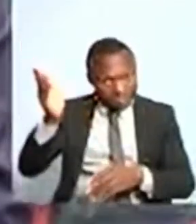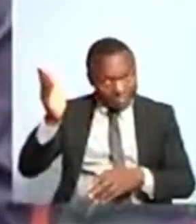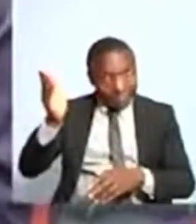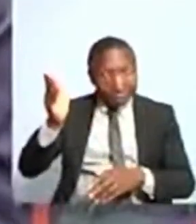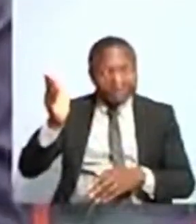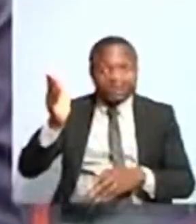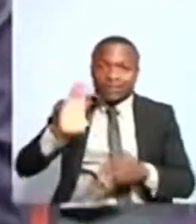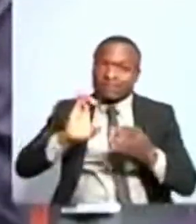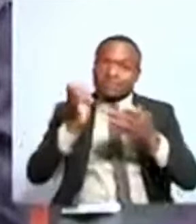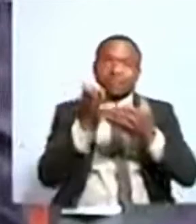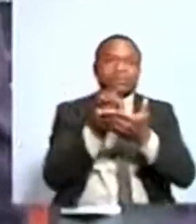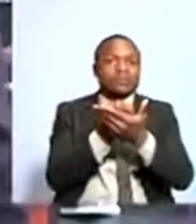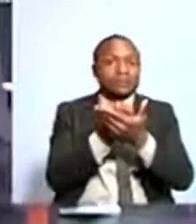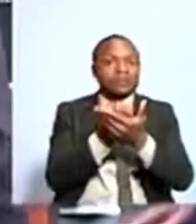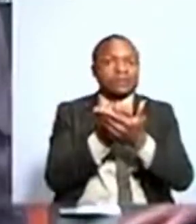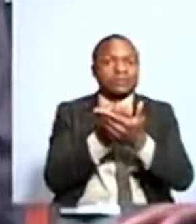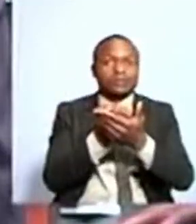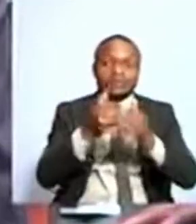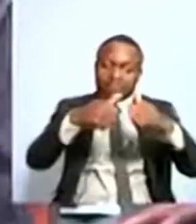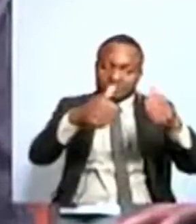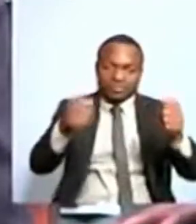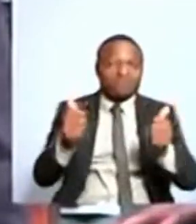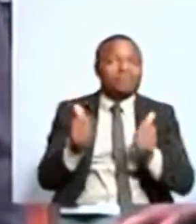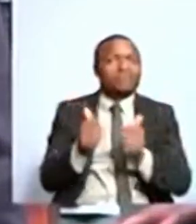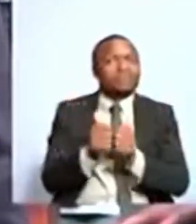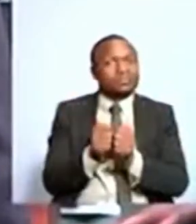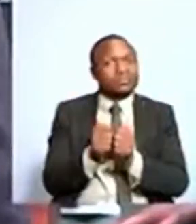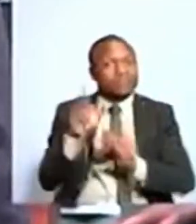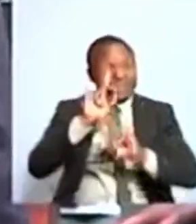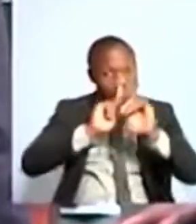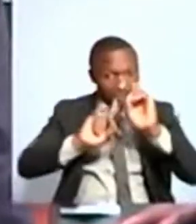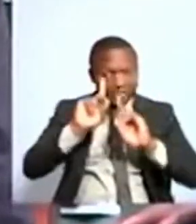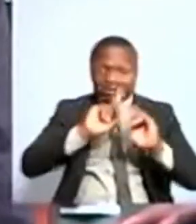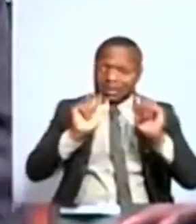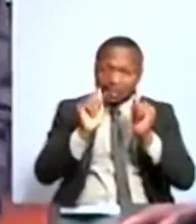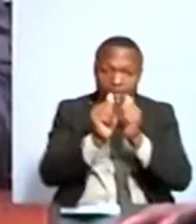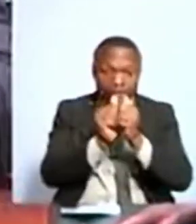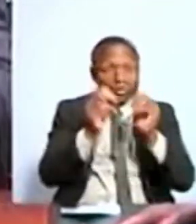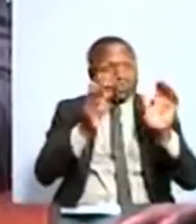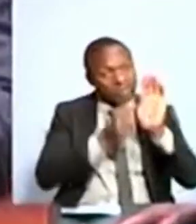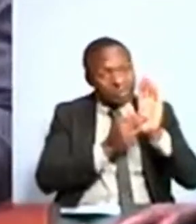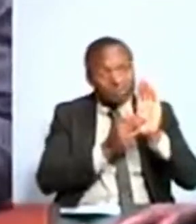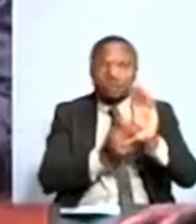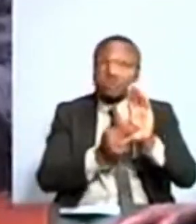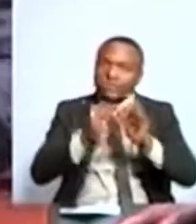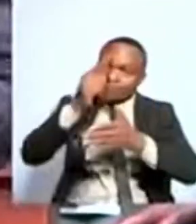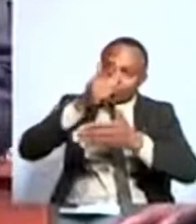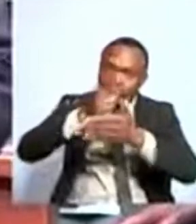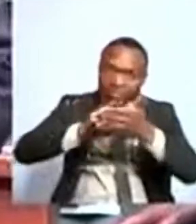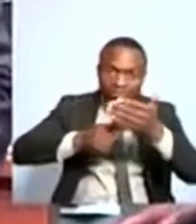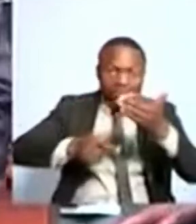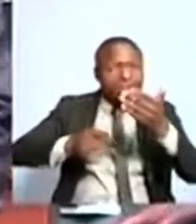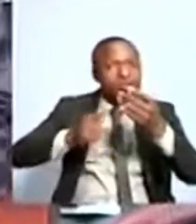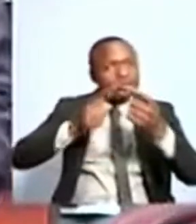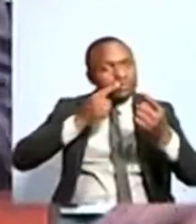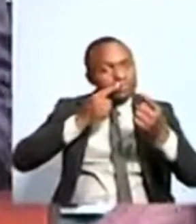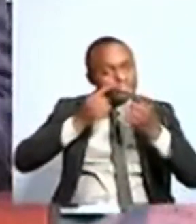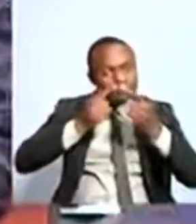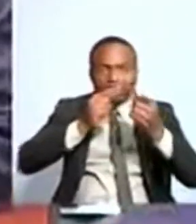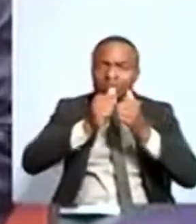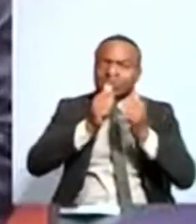is engaging in general debate without indicating to what he's speaking in terms